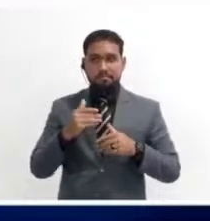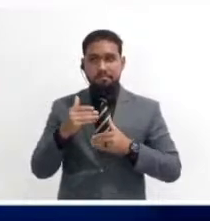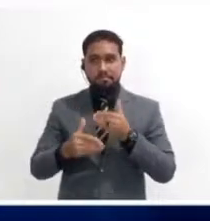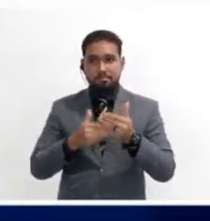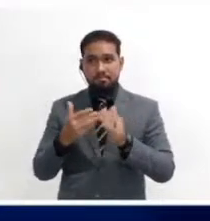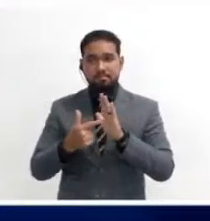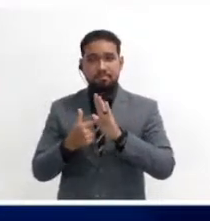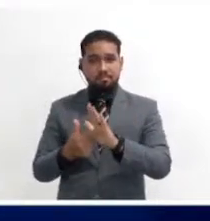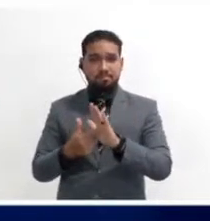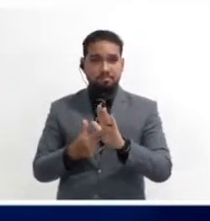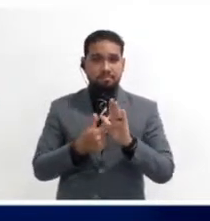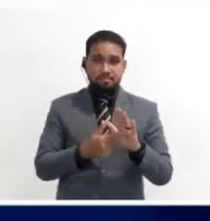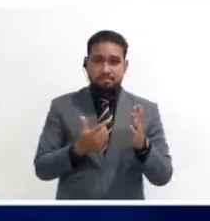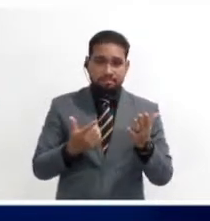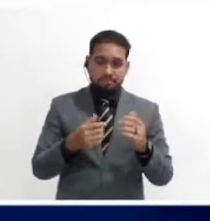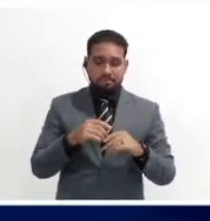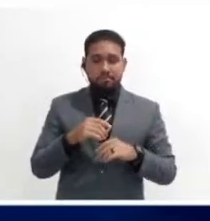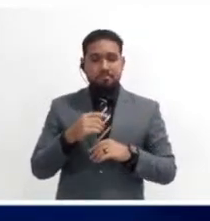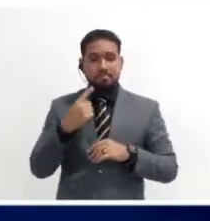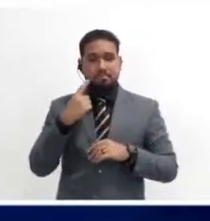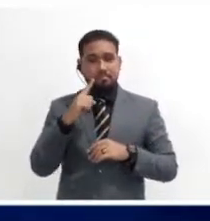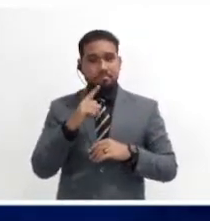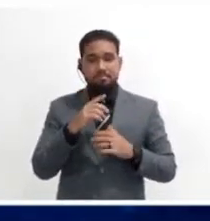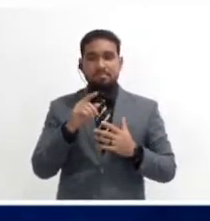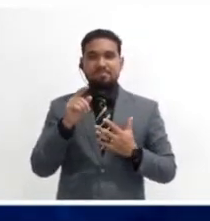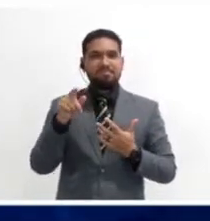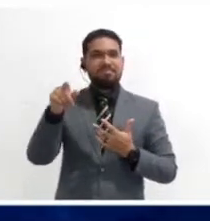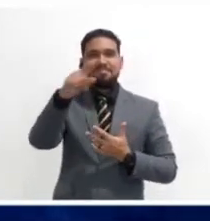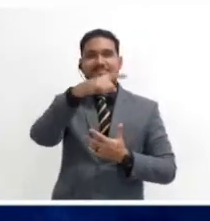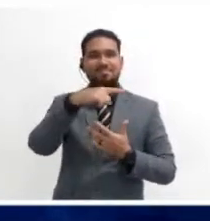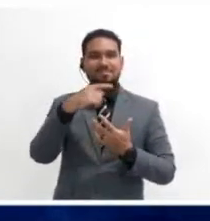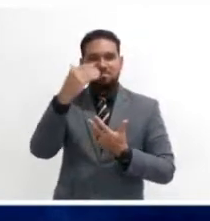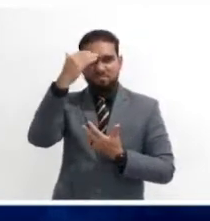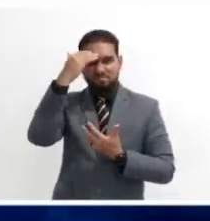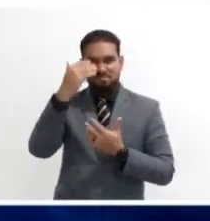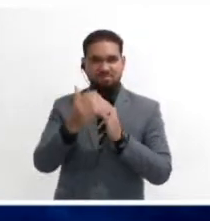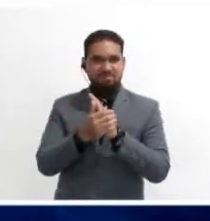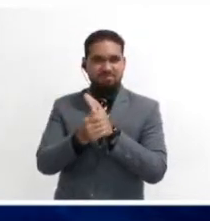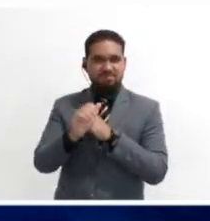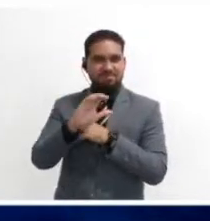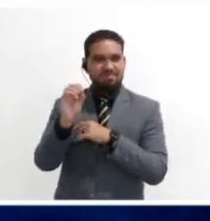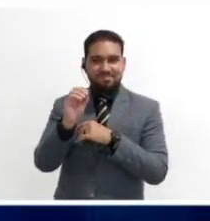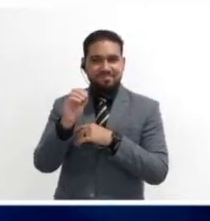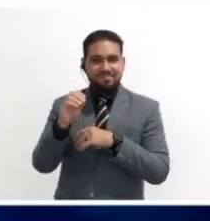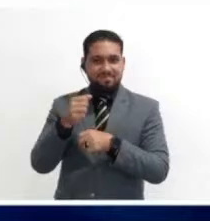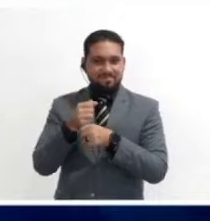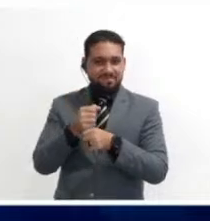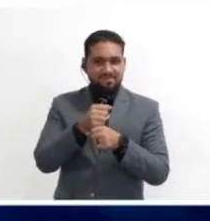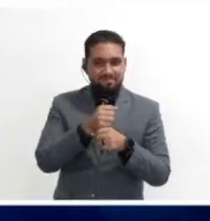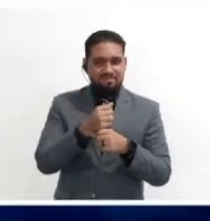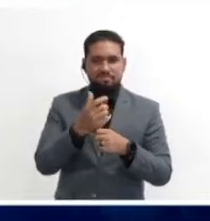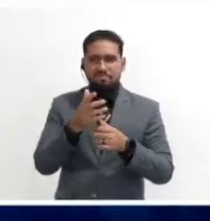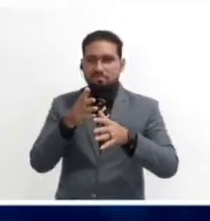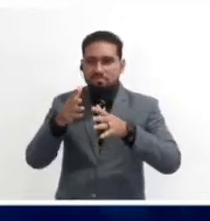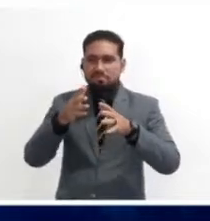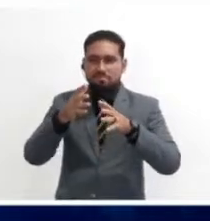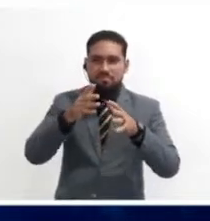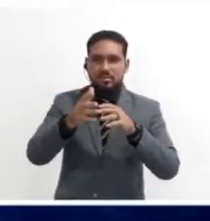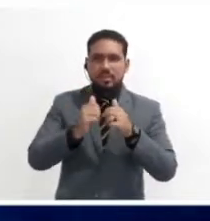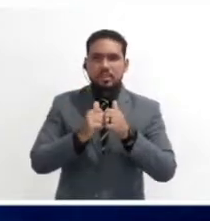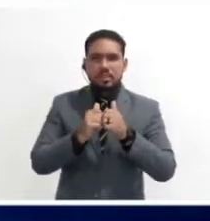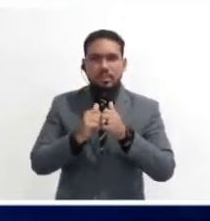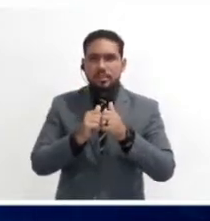people in my industry and you said, what's a chip interconnect method? They would say it's wire bond, or it's something we call tab bond, or it's flip